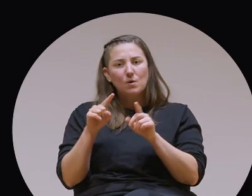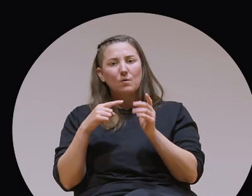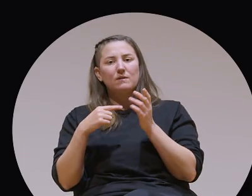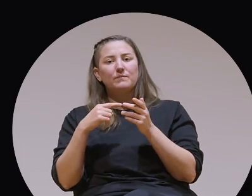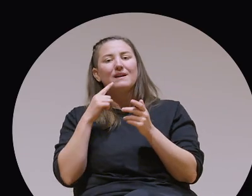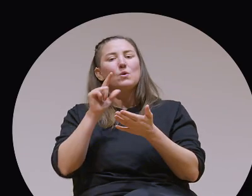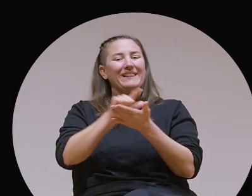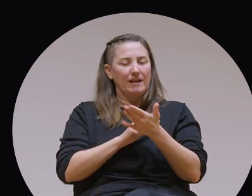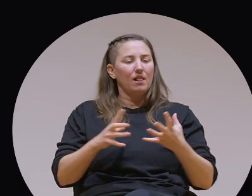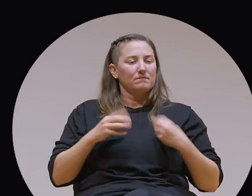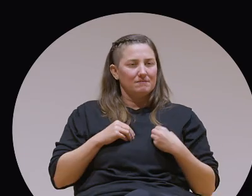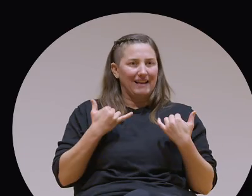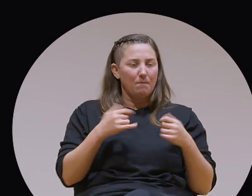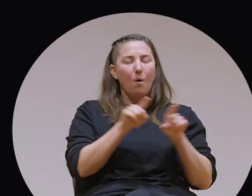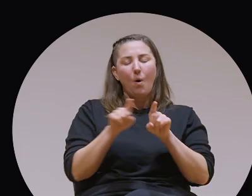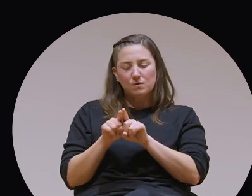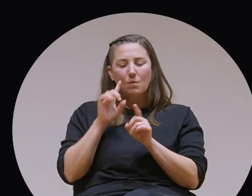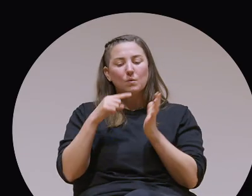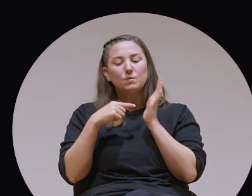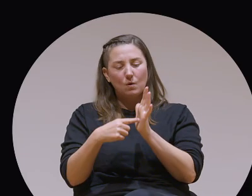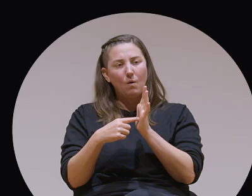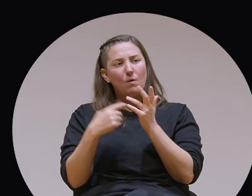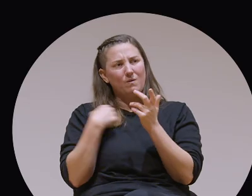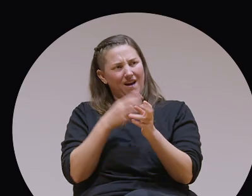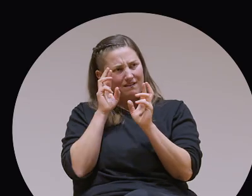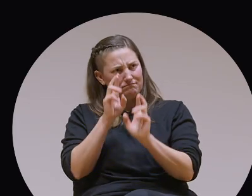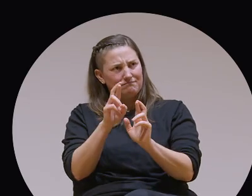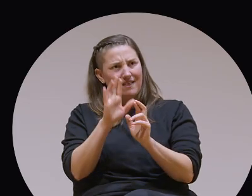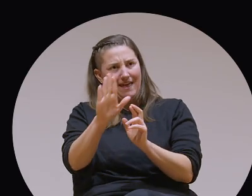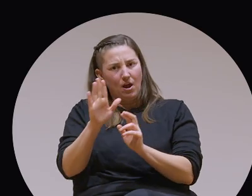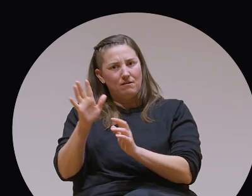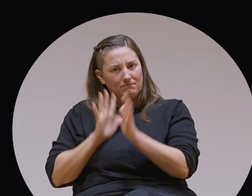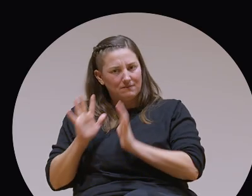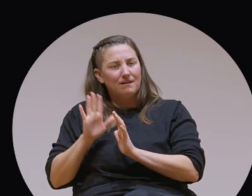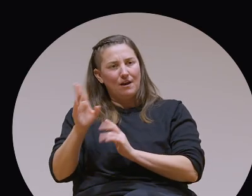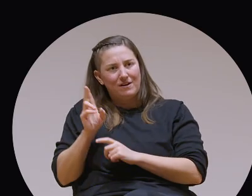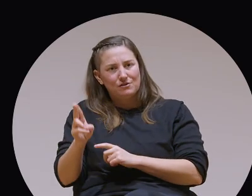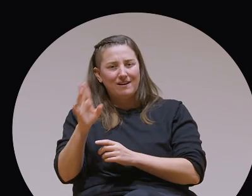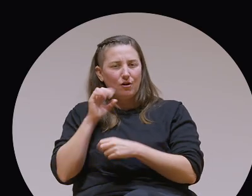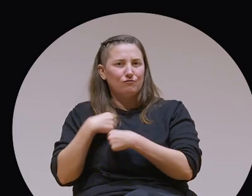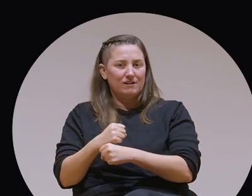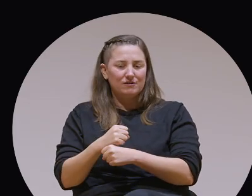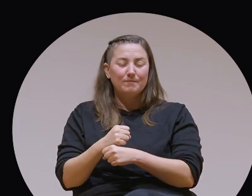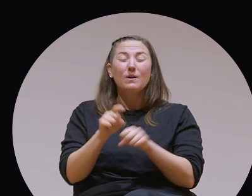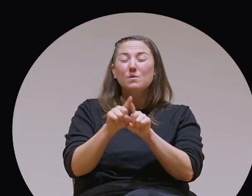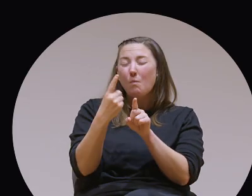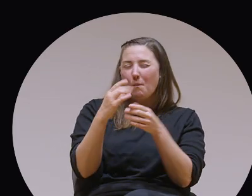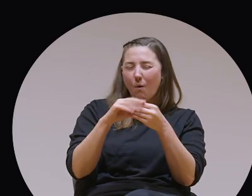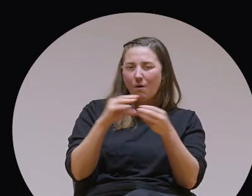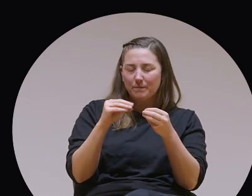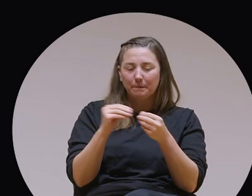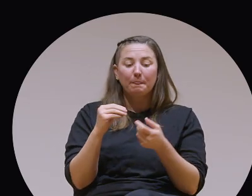so that when you enter that space, you're actually acknowledging their past. And just the final word on this,